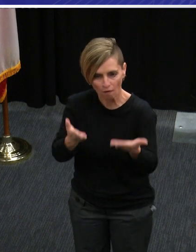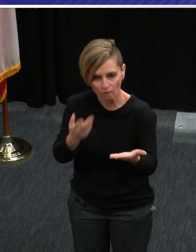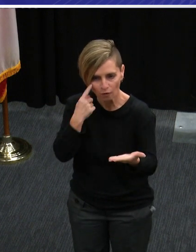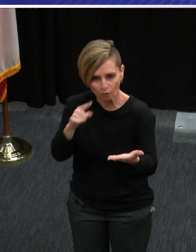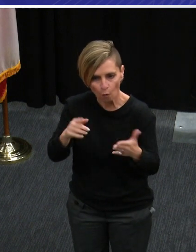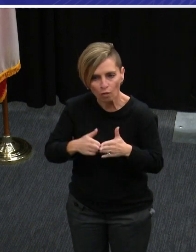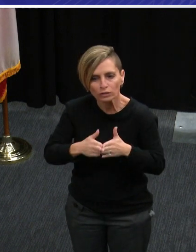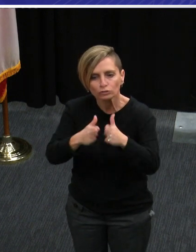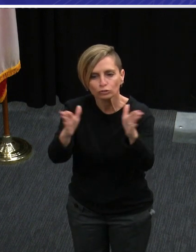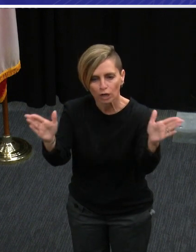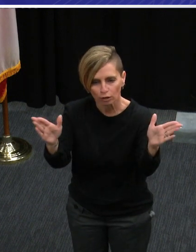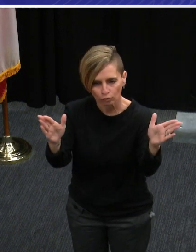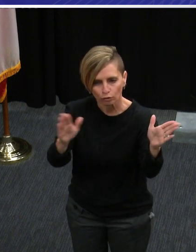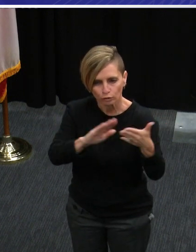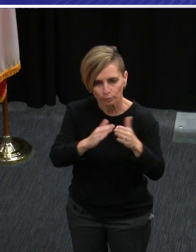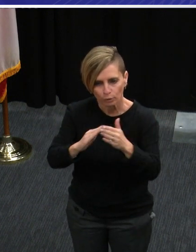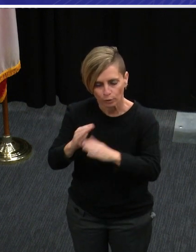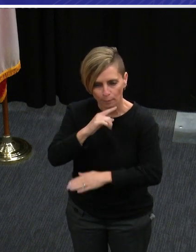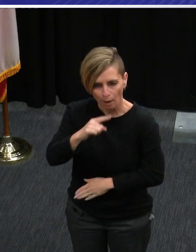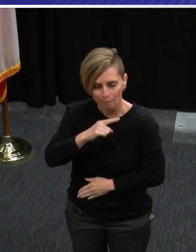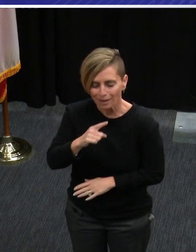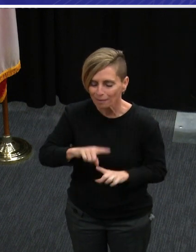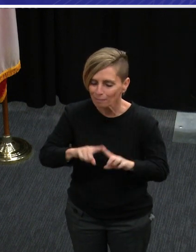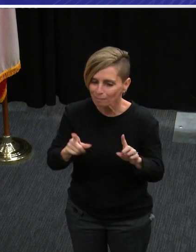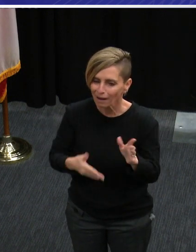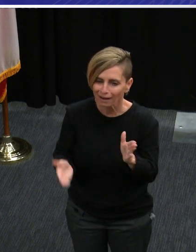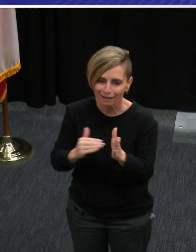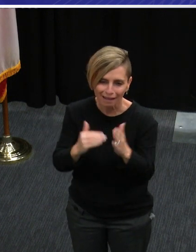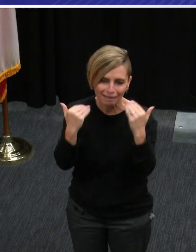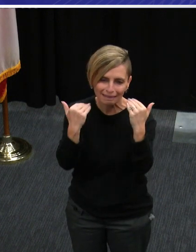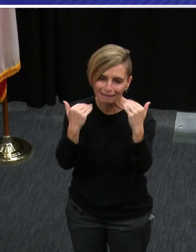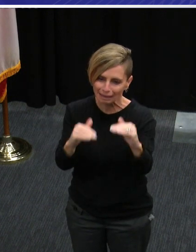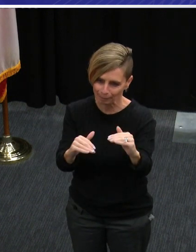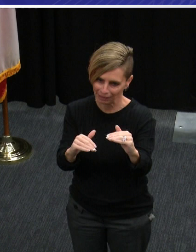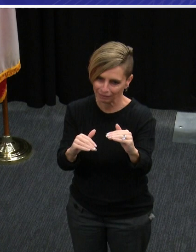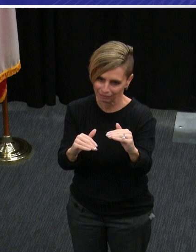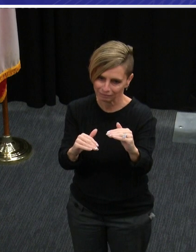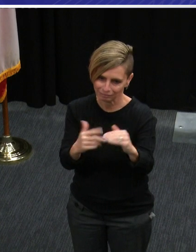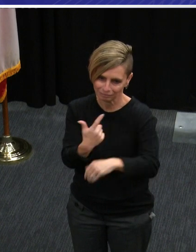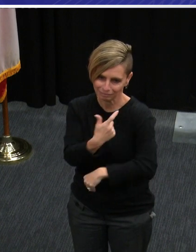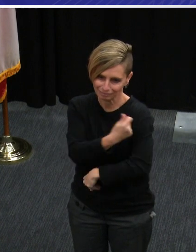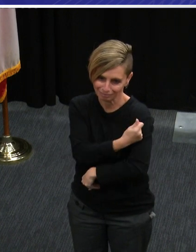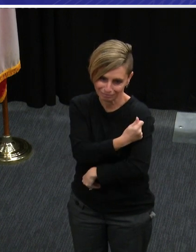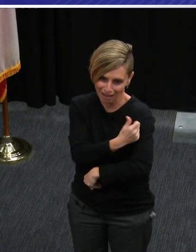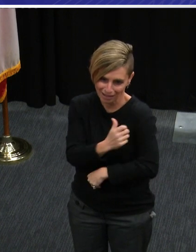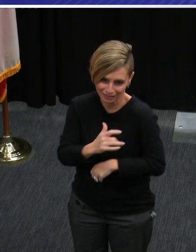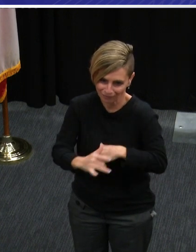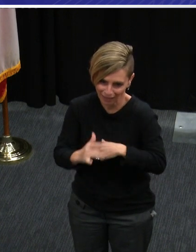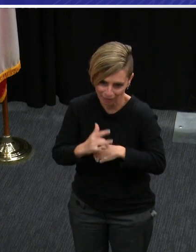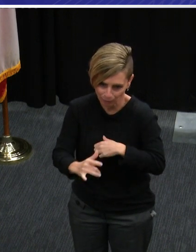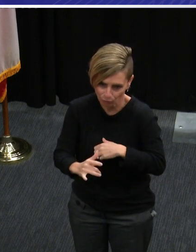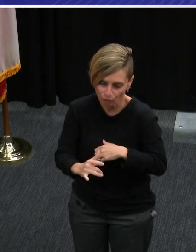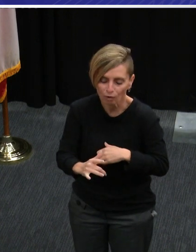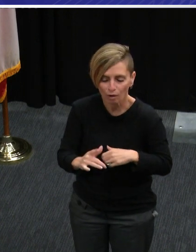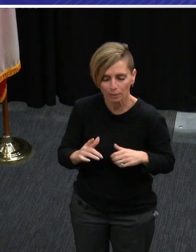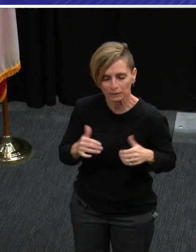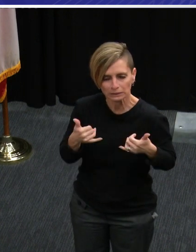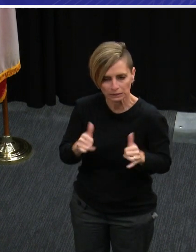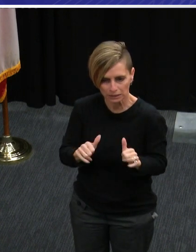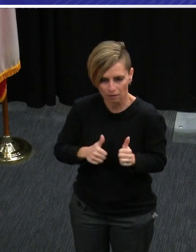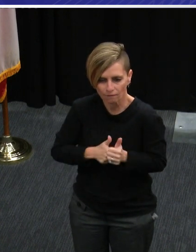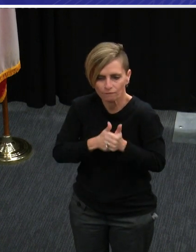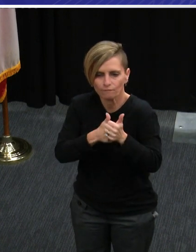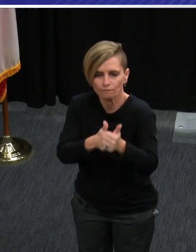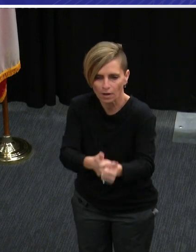as well. But again, limited supplies, and as far as the registration process, I would definitely recommend following up on